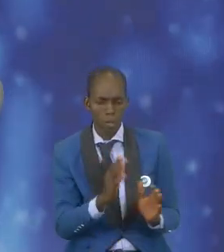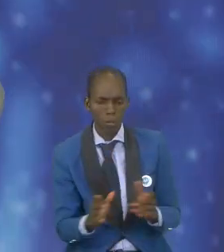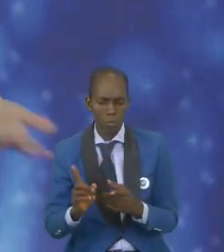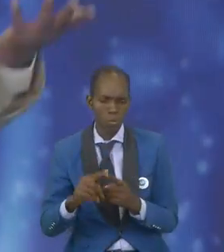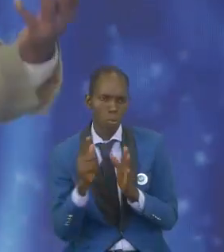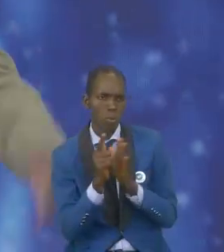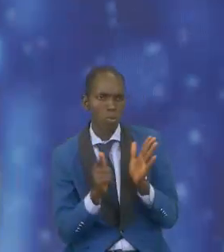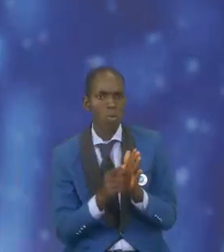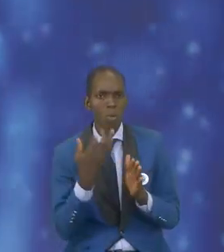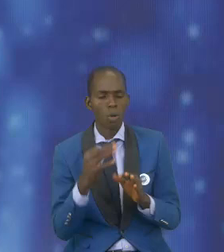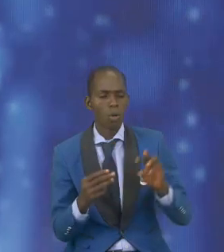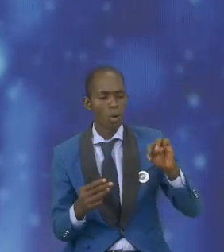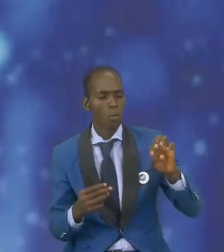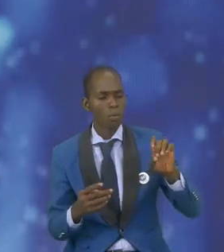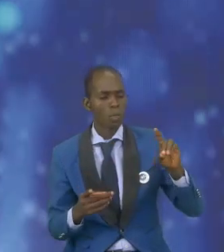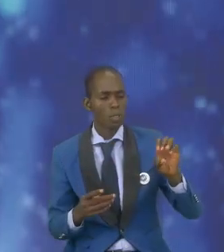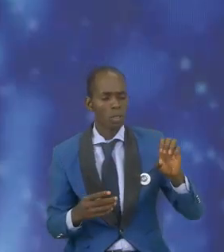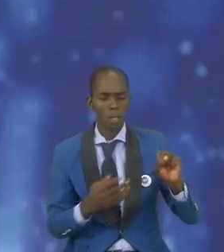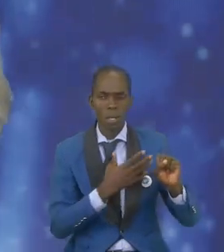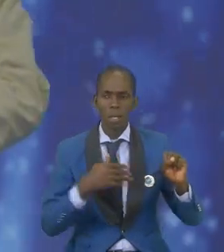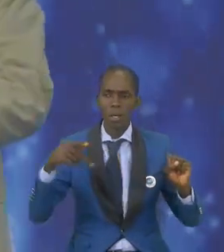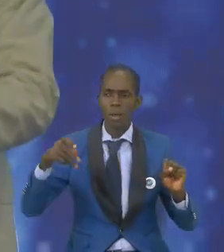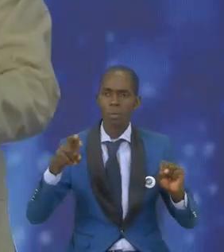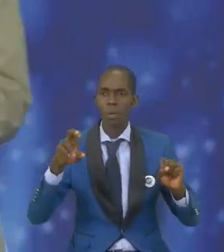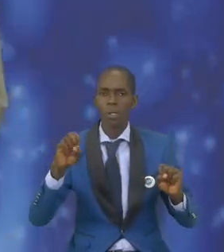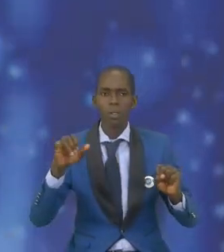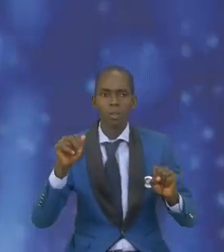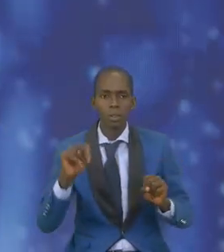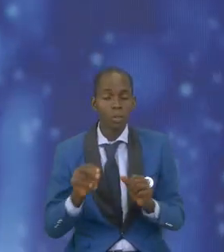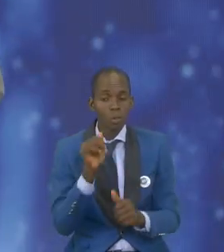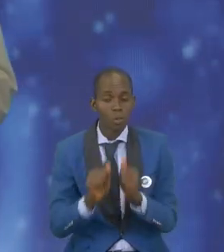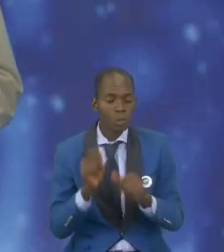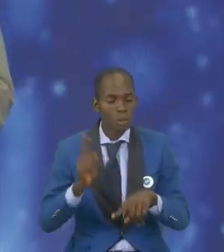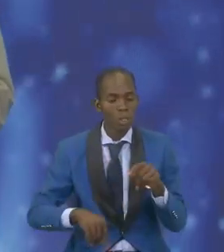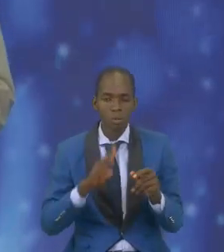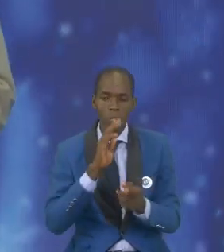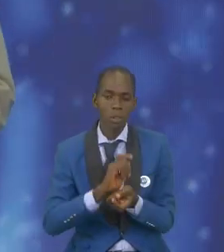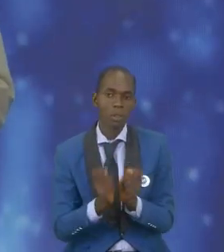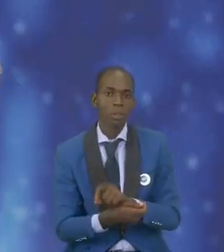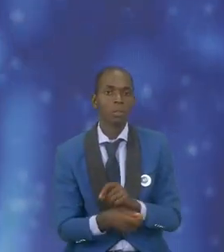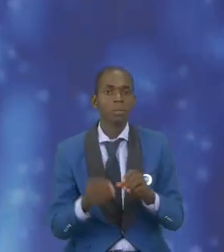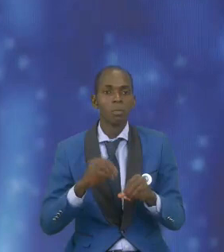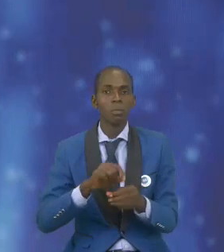of the Medes and the Persians, which altereth not. In